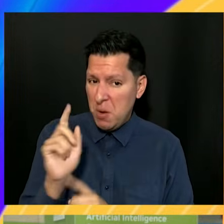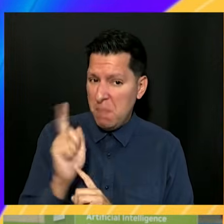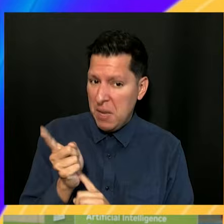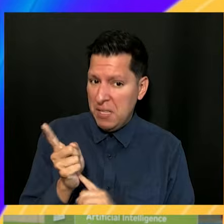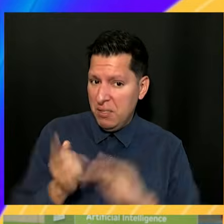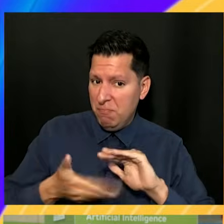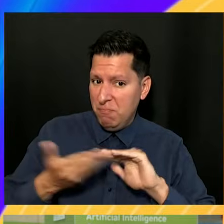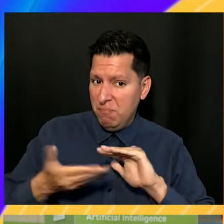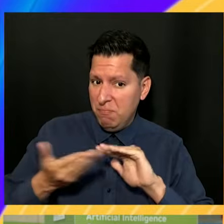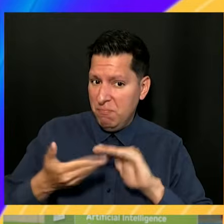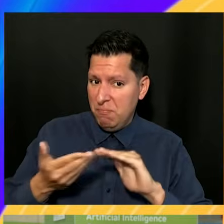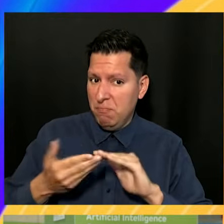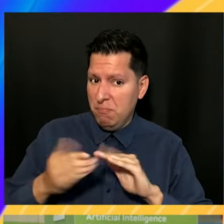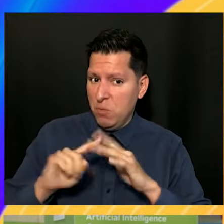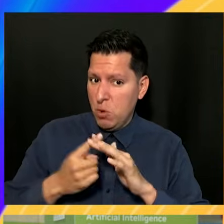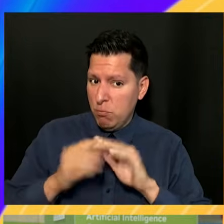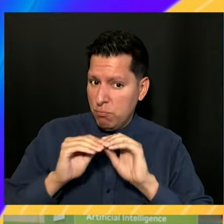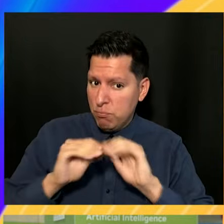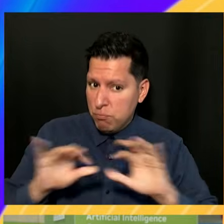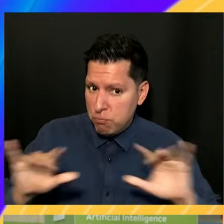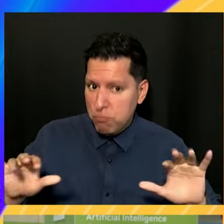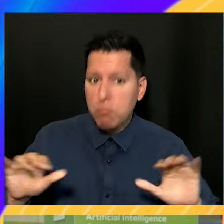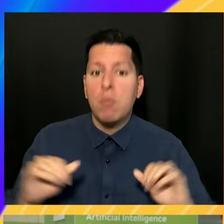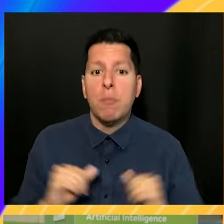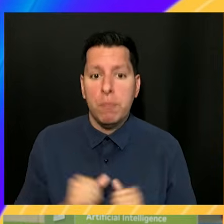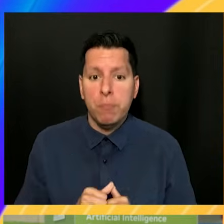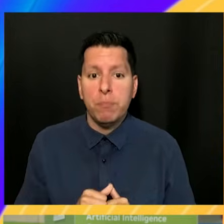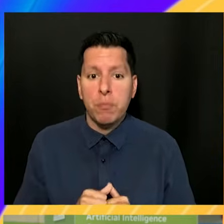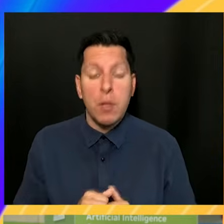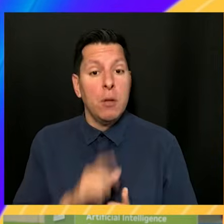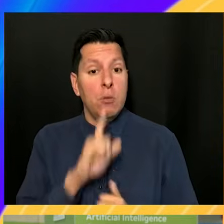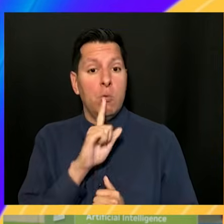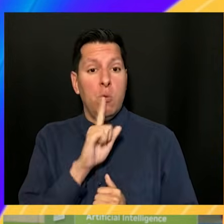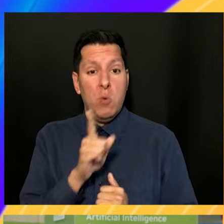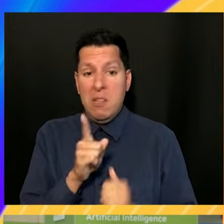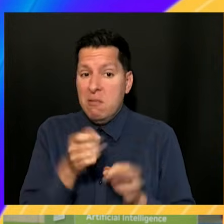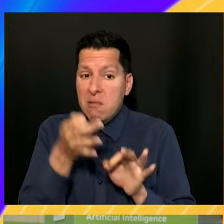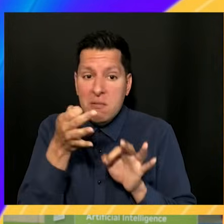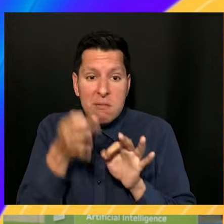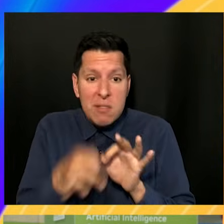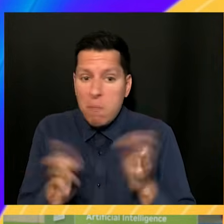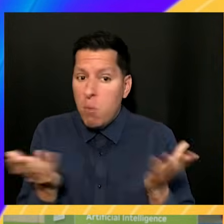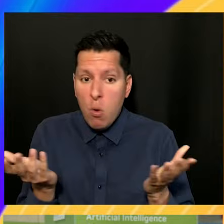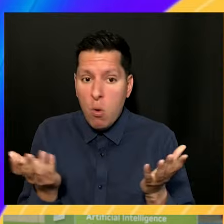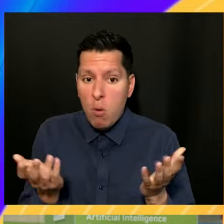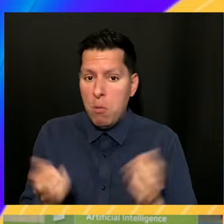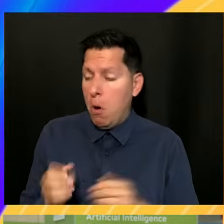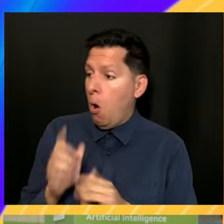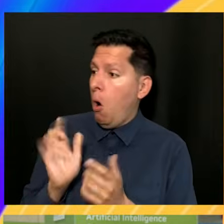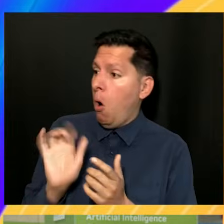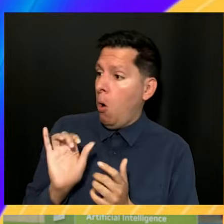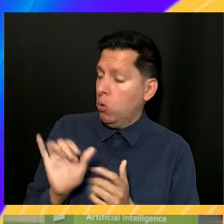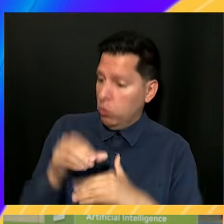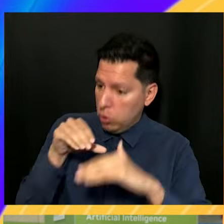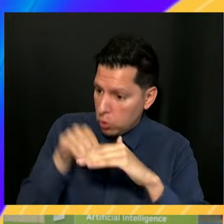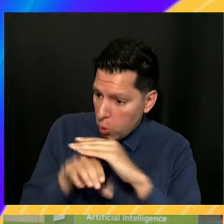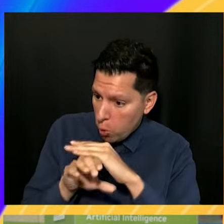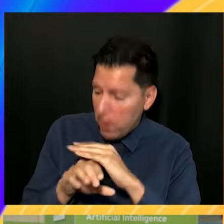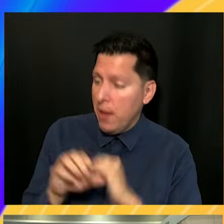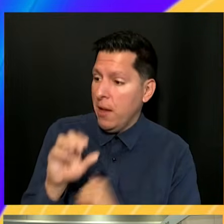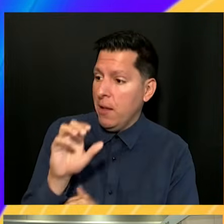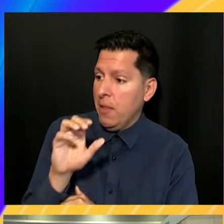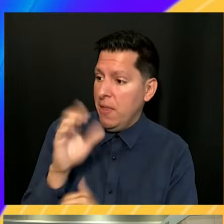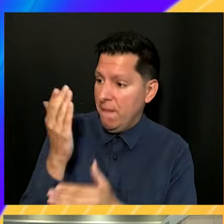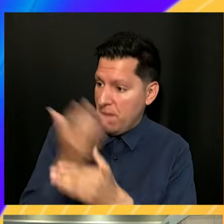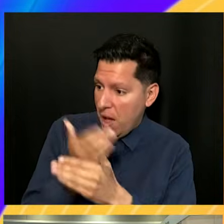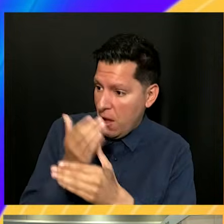then it's deployed. Sure. So it's quite simple. All I have to do is take that config.yaml file, set, let's say,